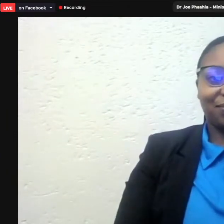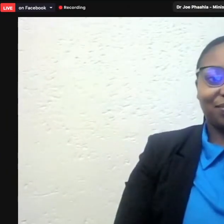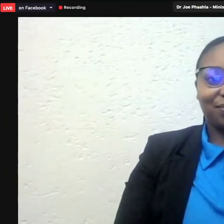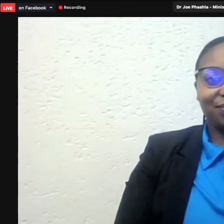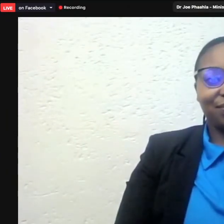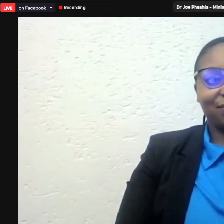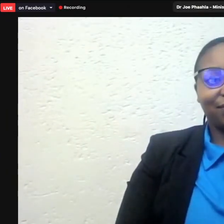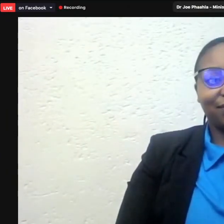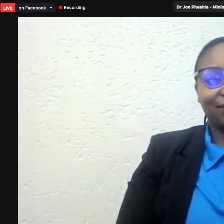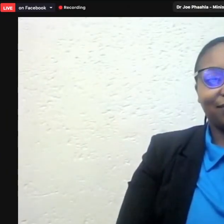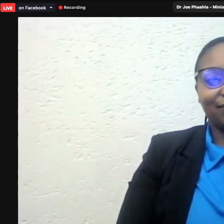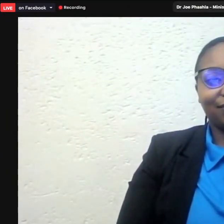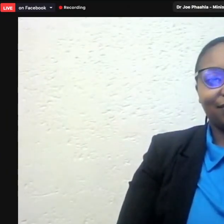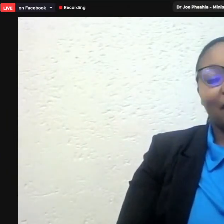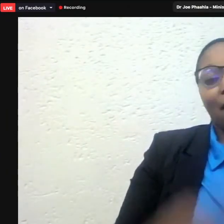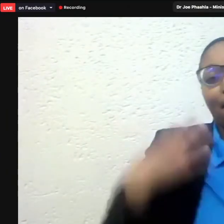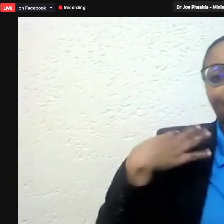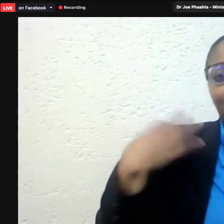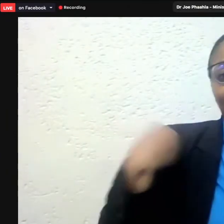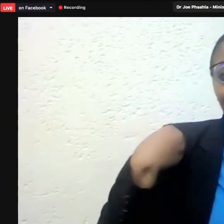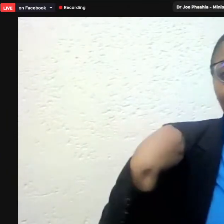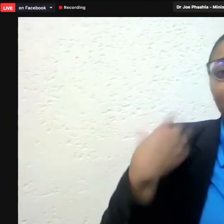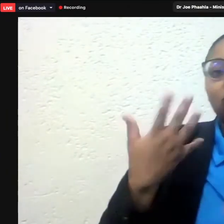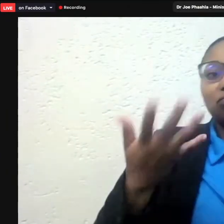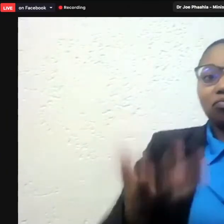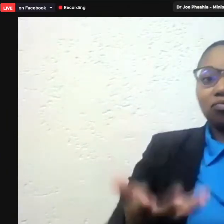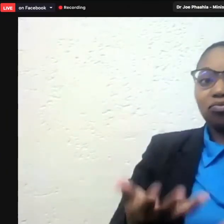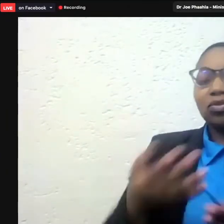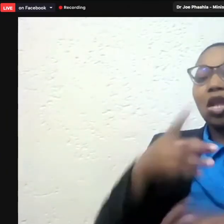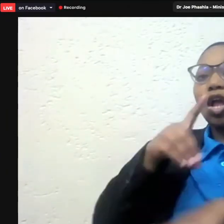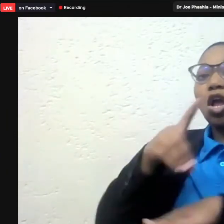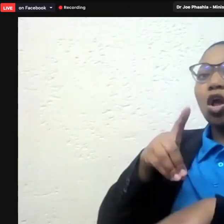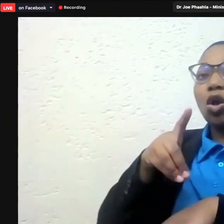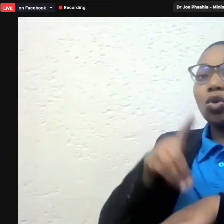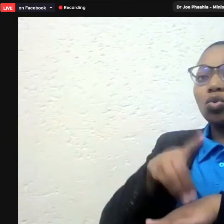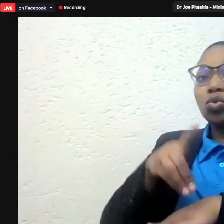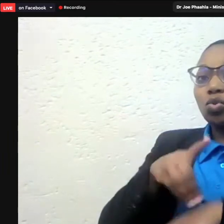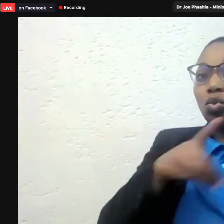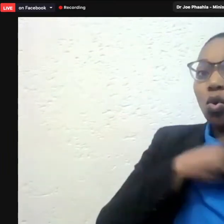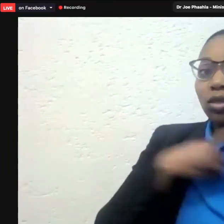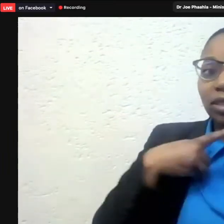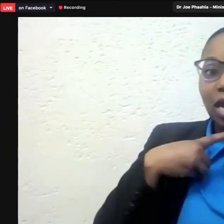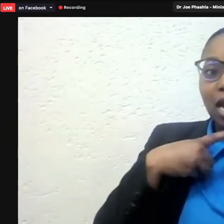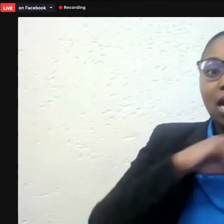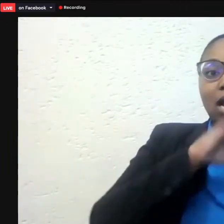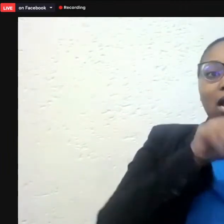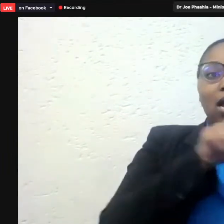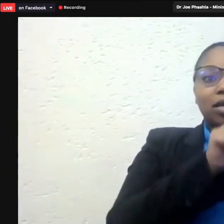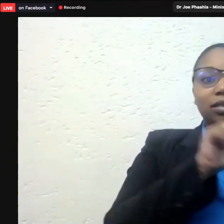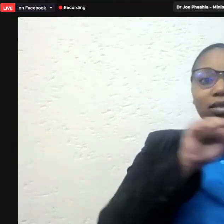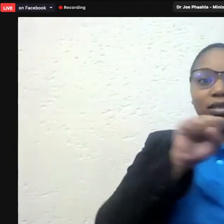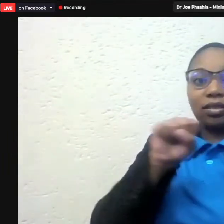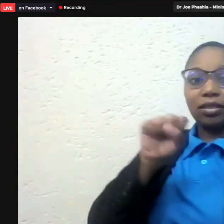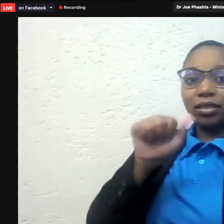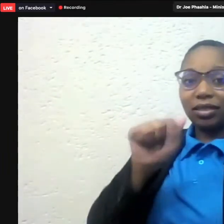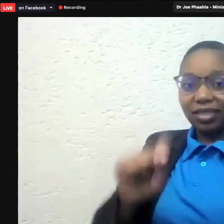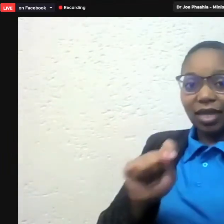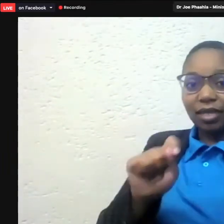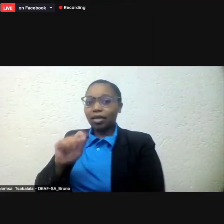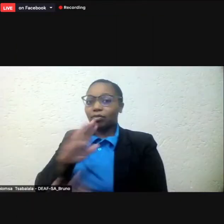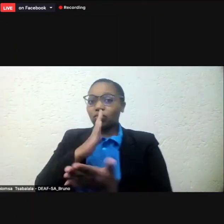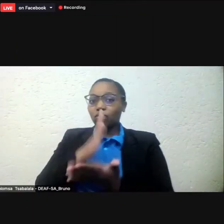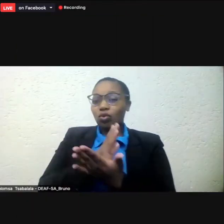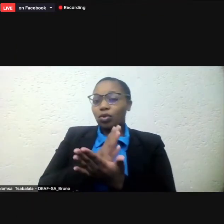Dr. Jassat, I don't know whether you're able, you might have touched on it. There's a question as